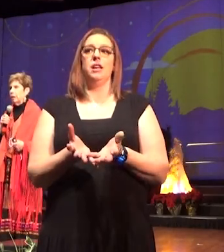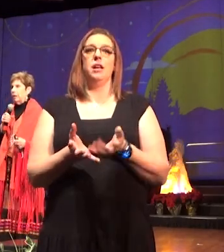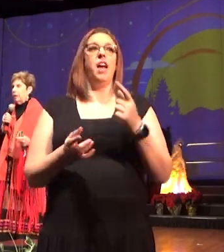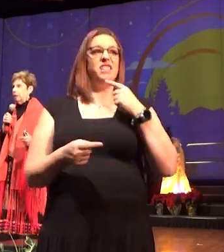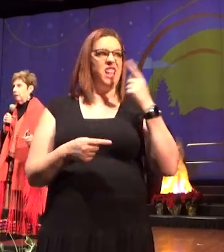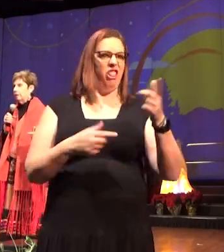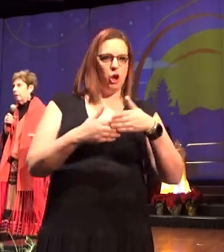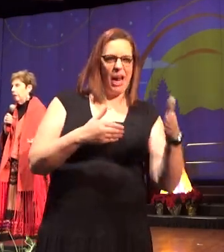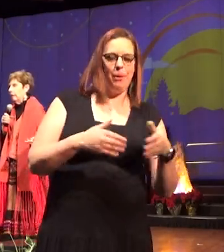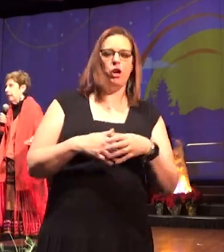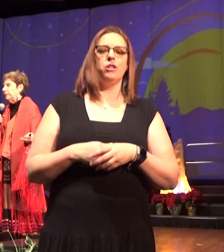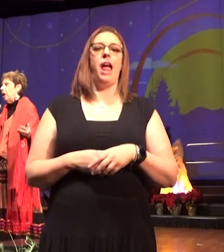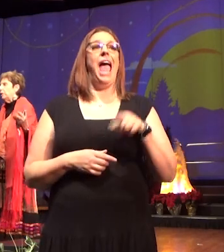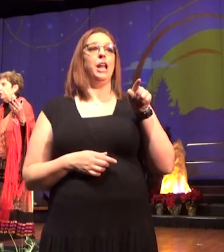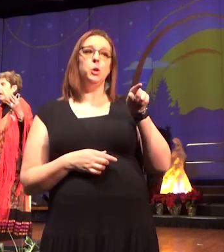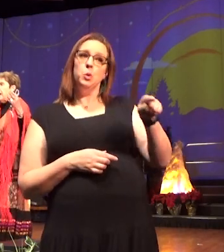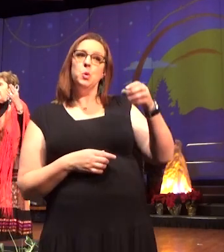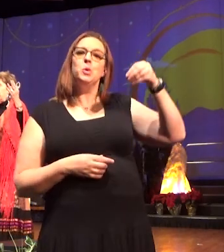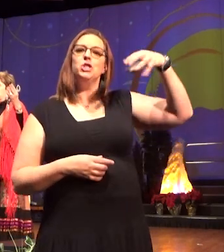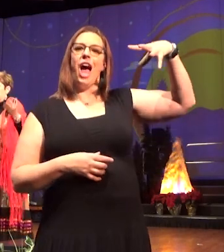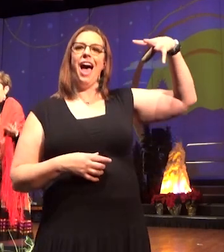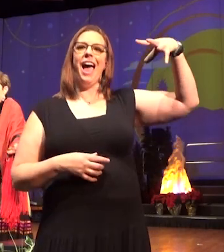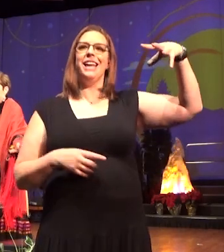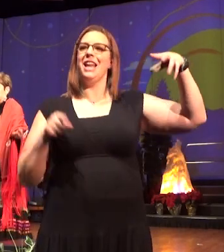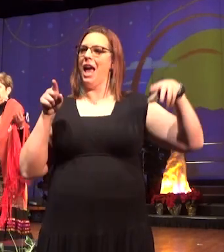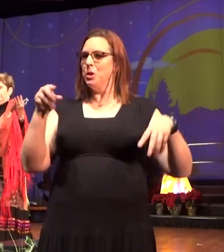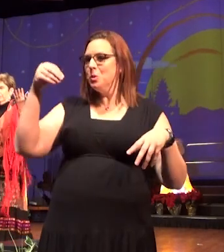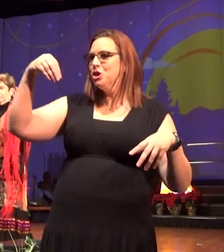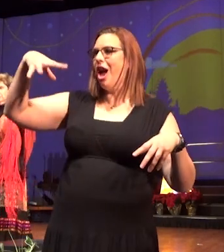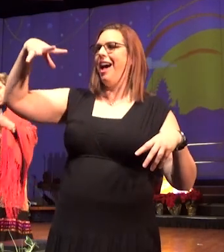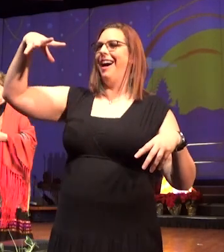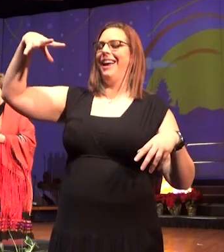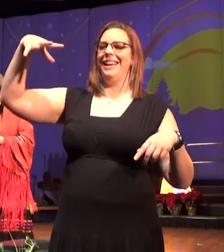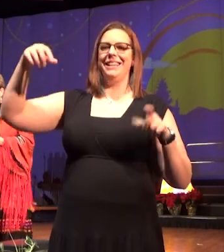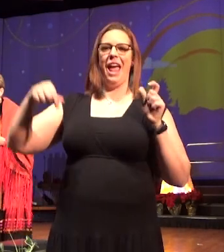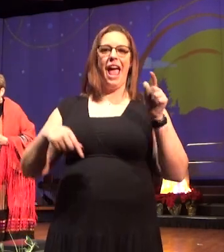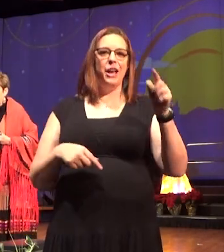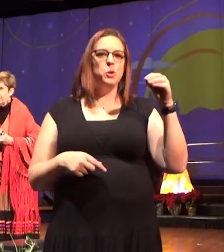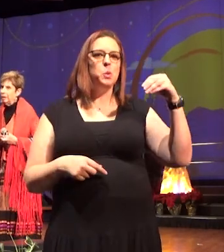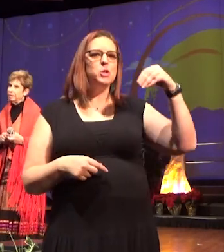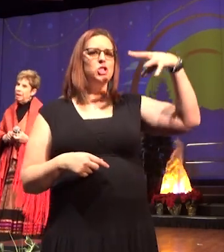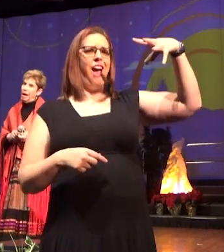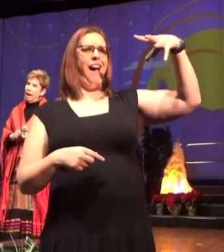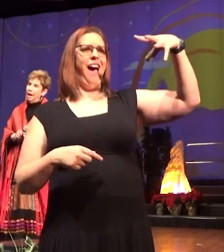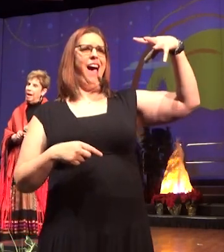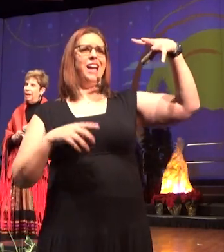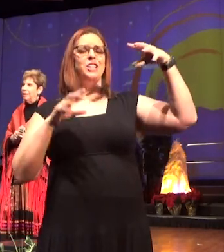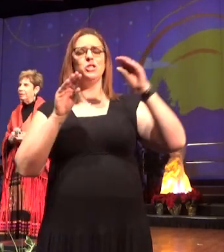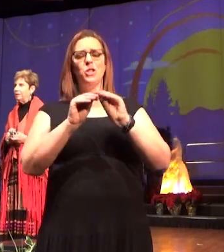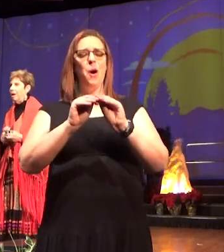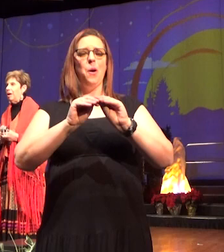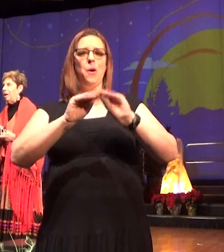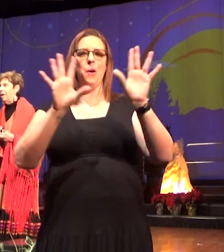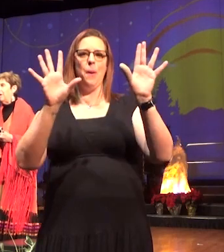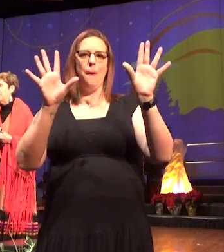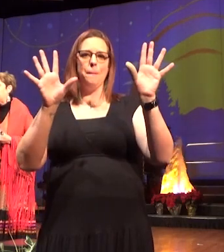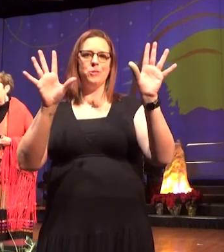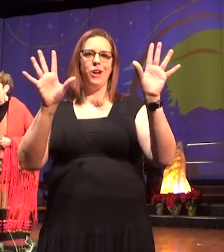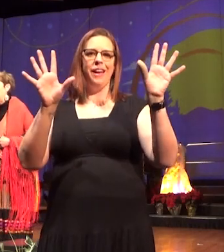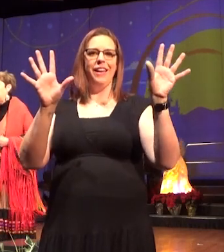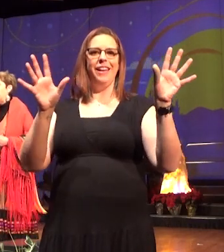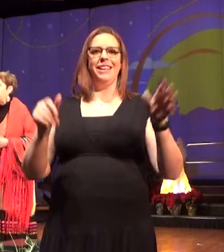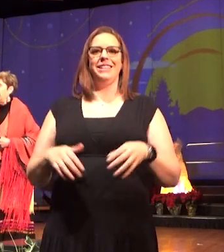world. Tell your neighbor. And you shine, and you shine, and you shine so